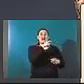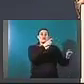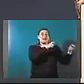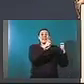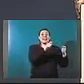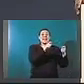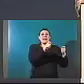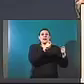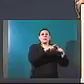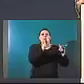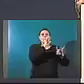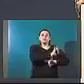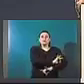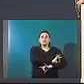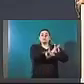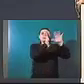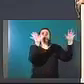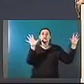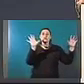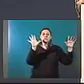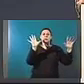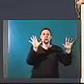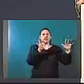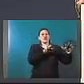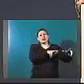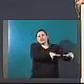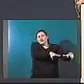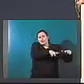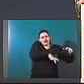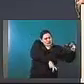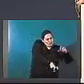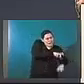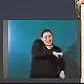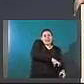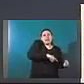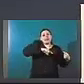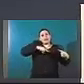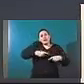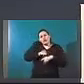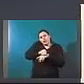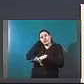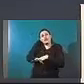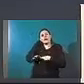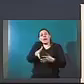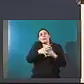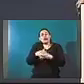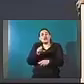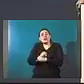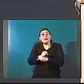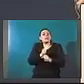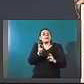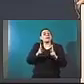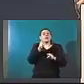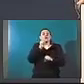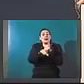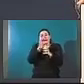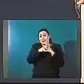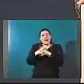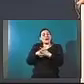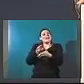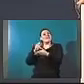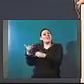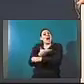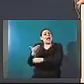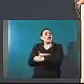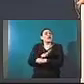steroids. We were left with rampant greed at the expense of American jobs, American workers fired, their jobs